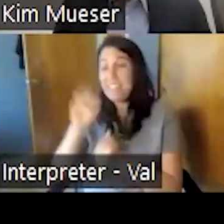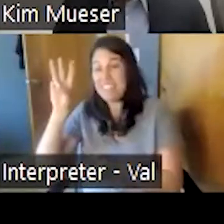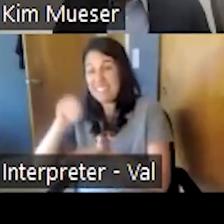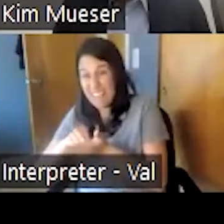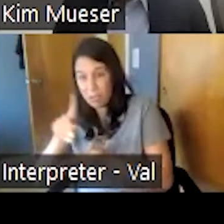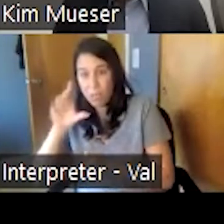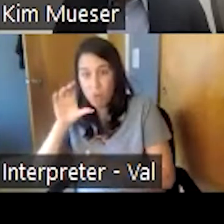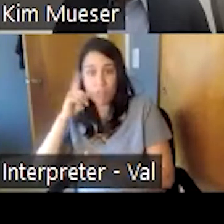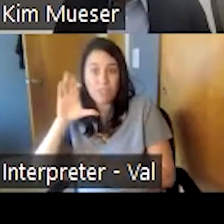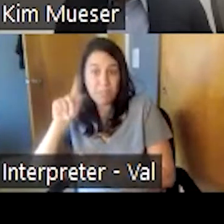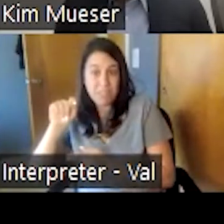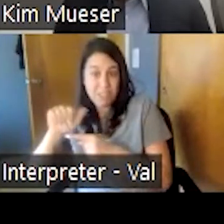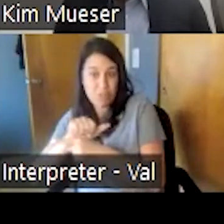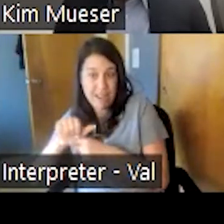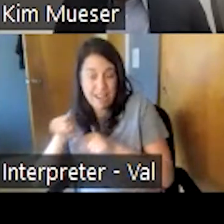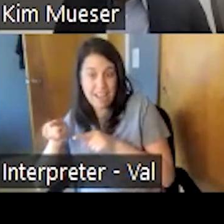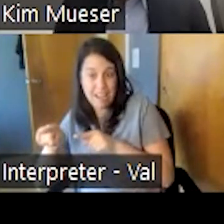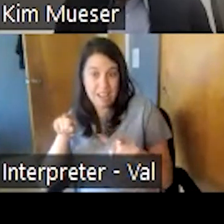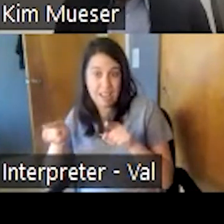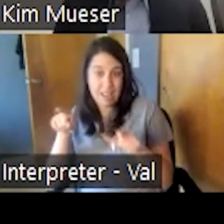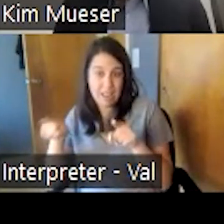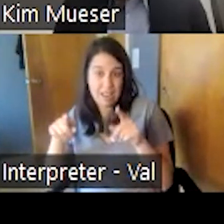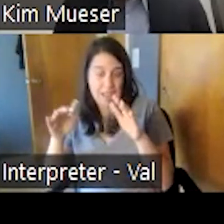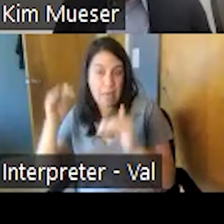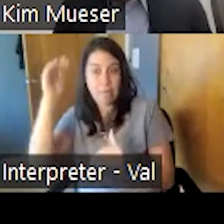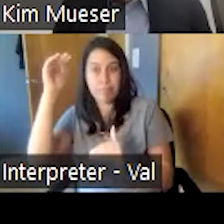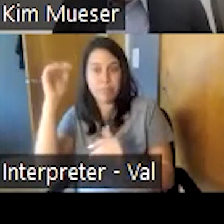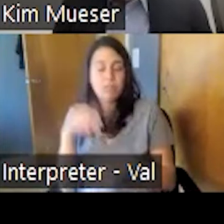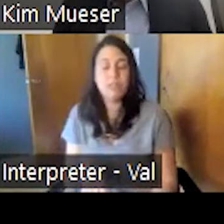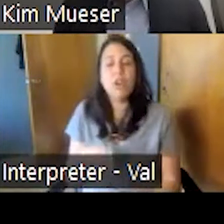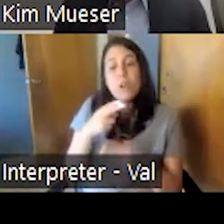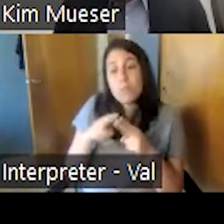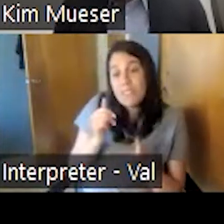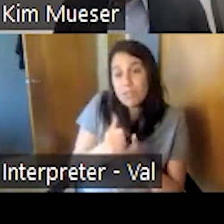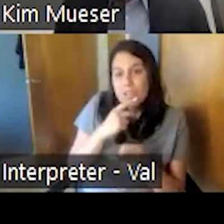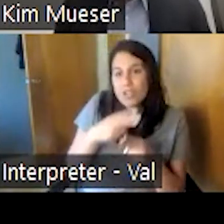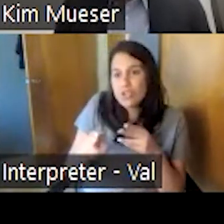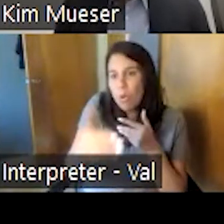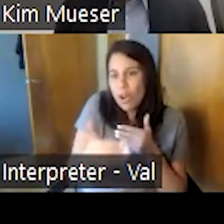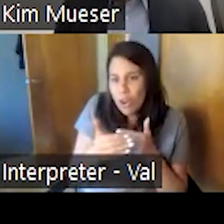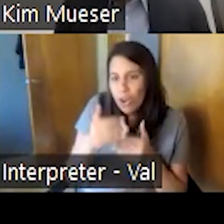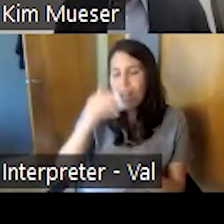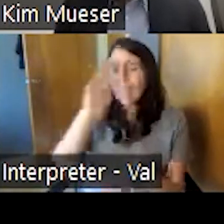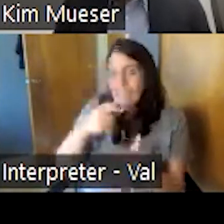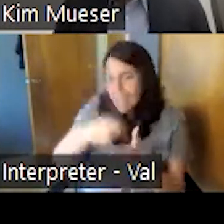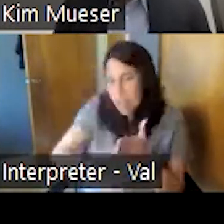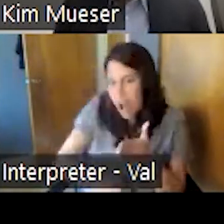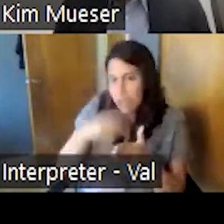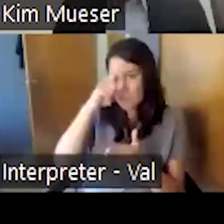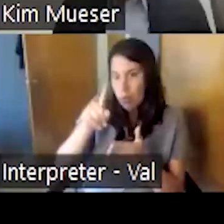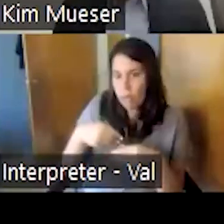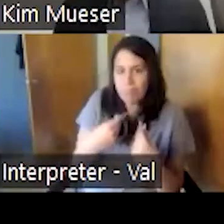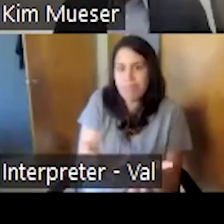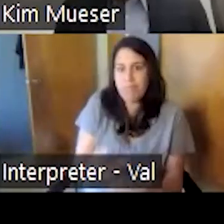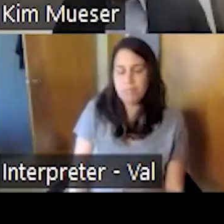$6,100 for the CBT intervention. And the brief intervention is shorter in duration, so there's less cost in implementing it.